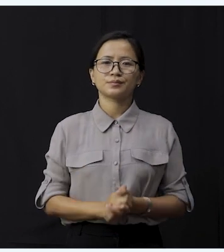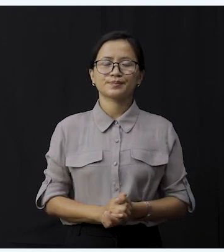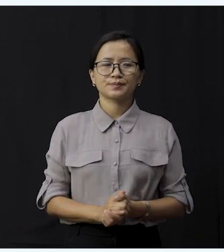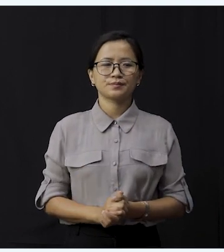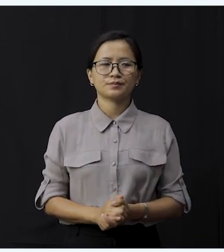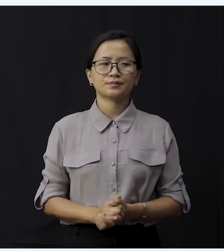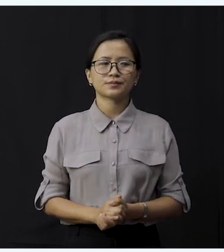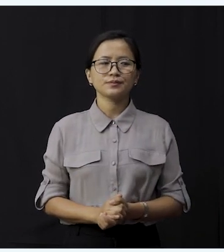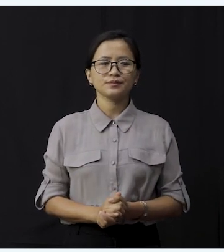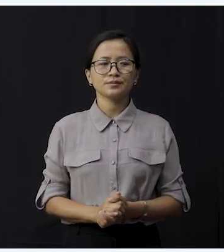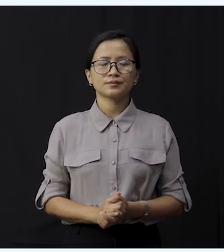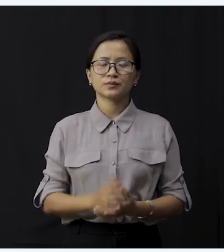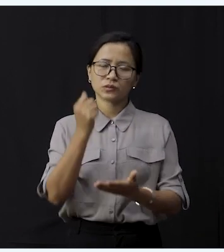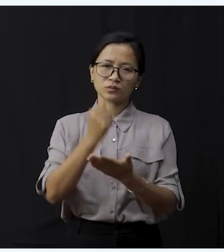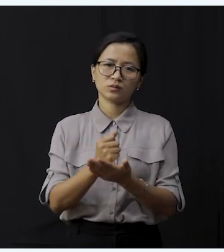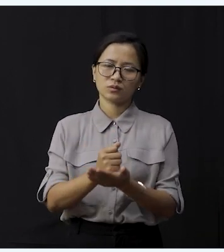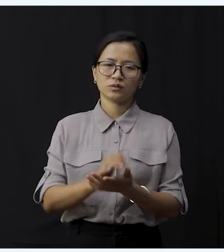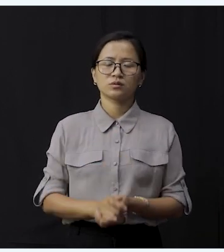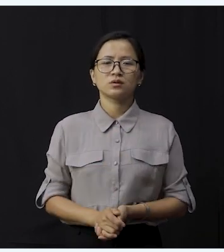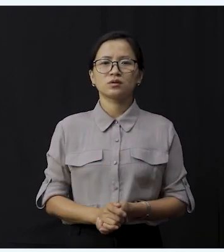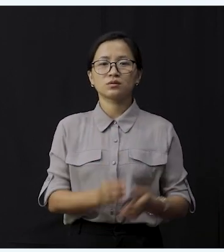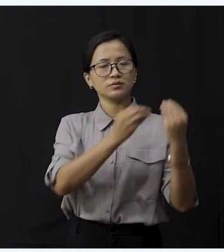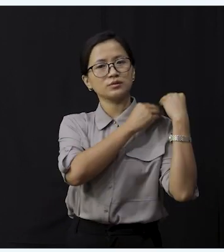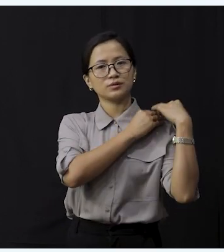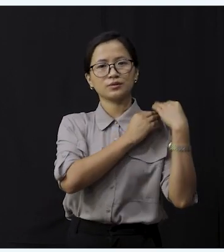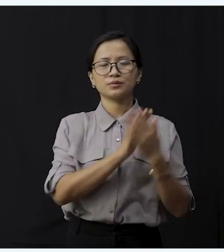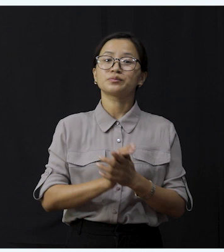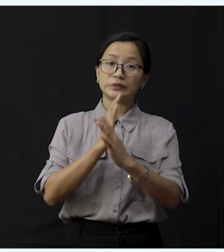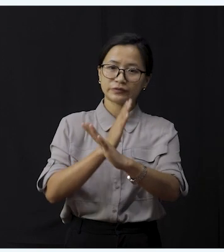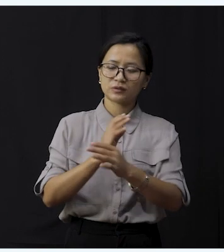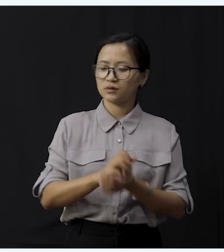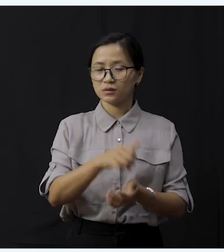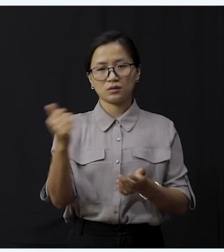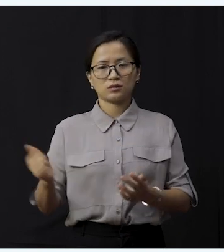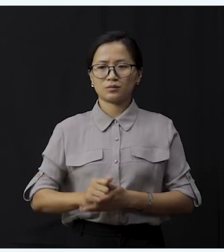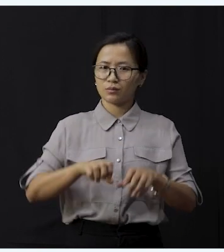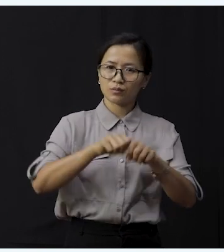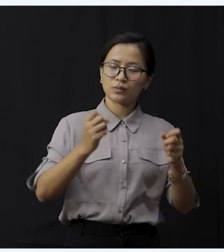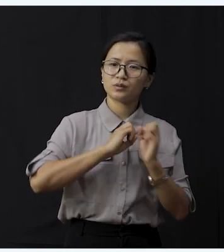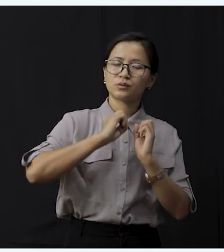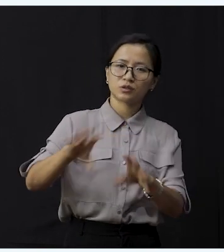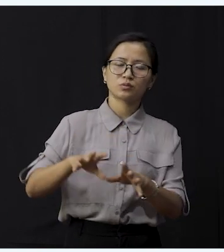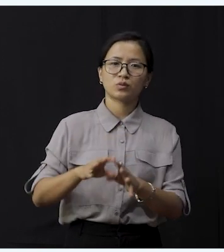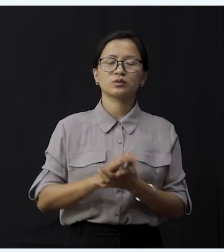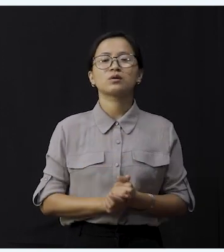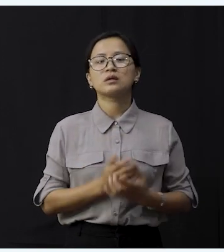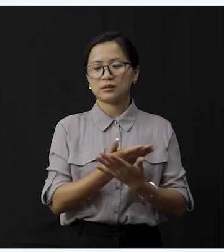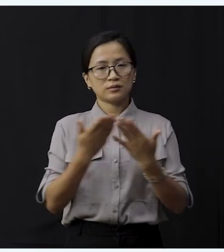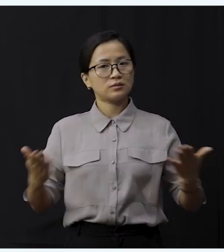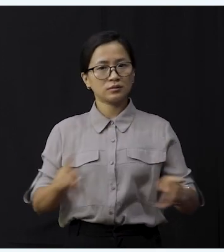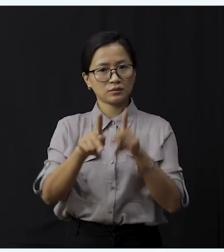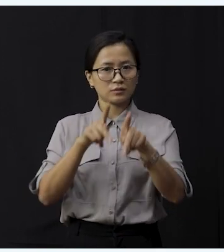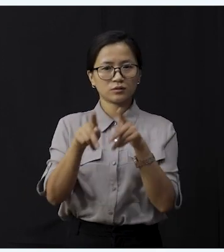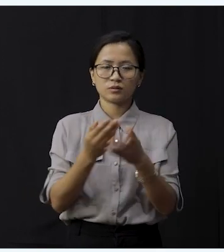then we should also, it is our duty to prevent other also from damaging this public property.